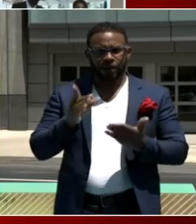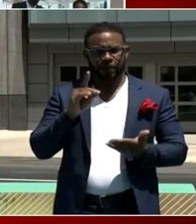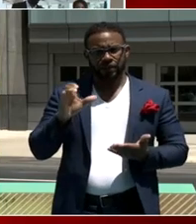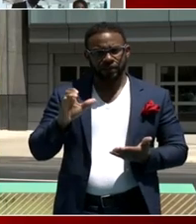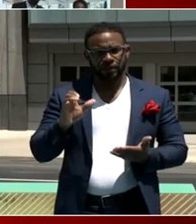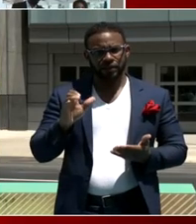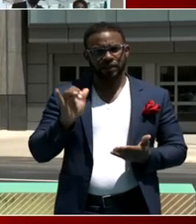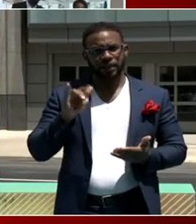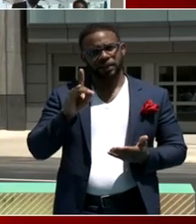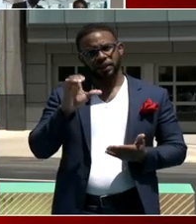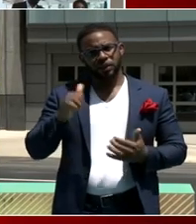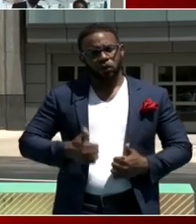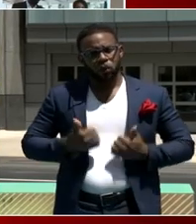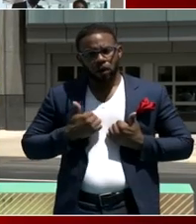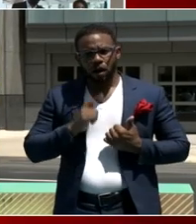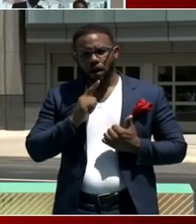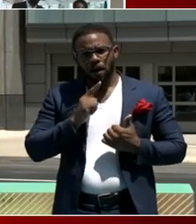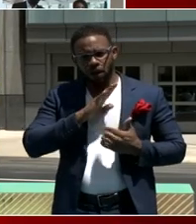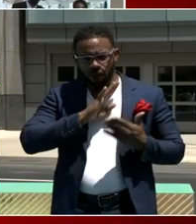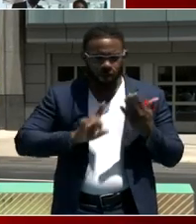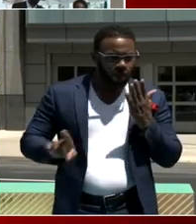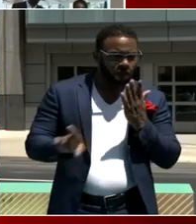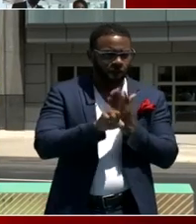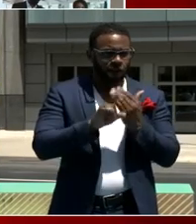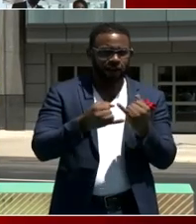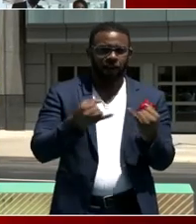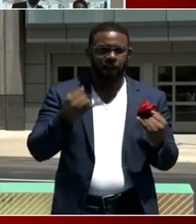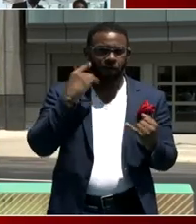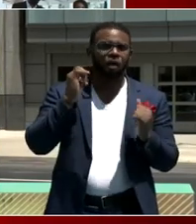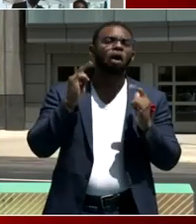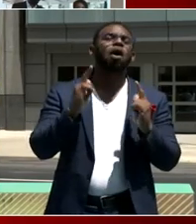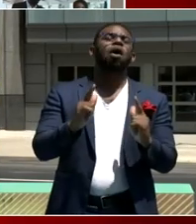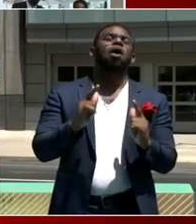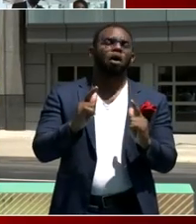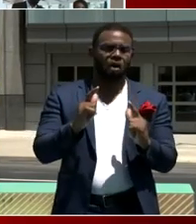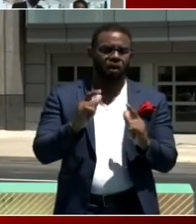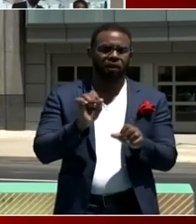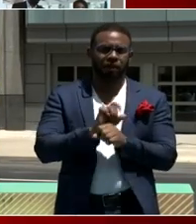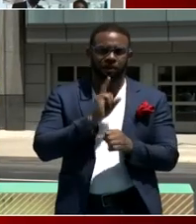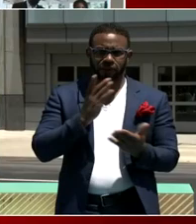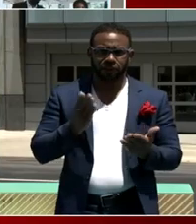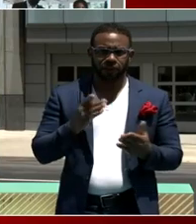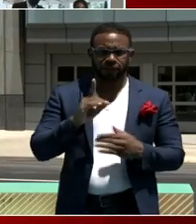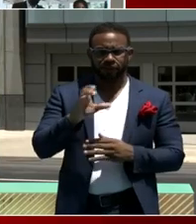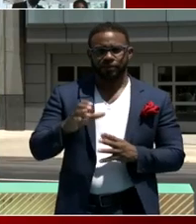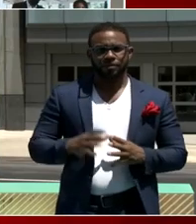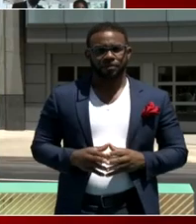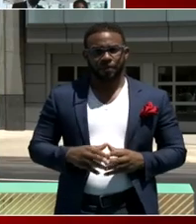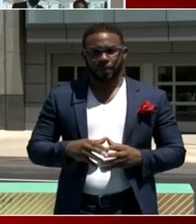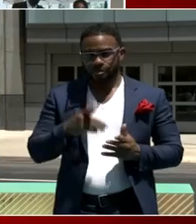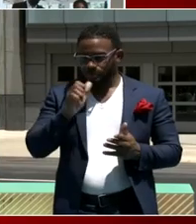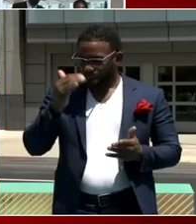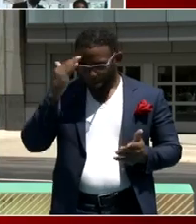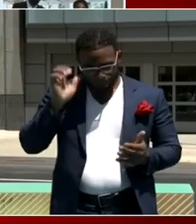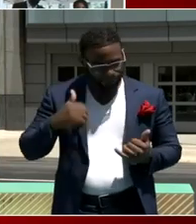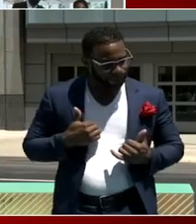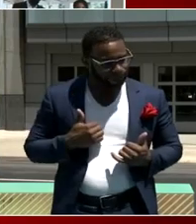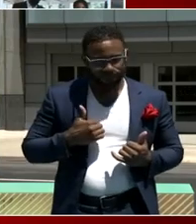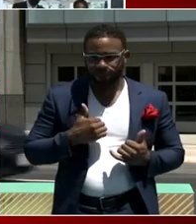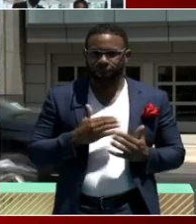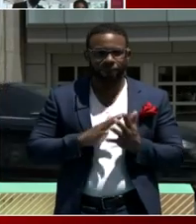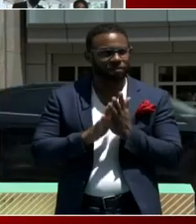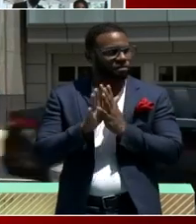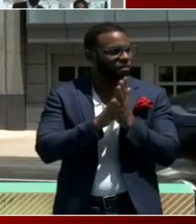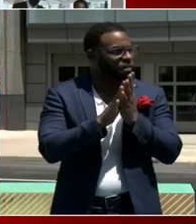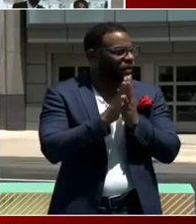Columbia that district residents are at the front of the line for all of the jobs that are here in the District of Columbia, because we know we have a transient